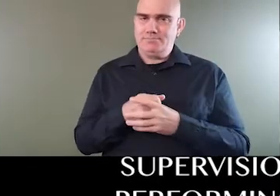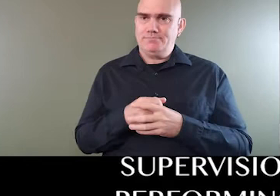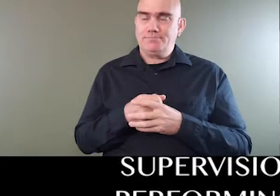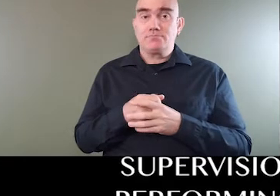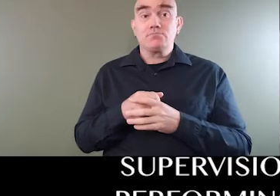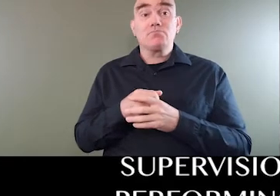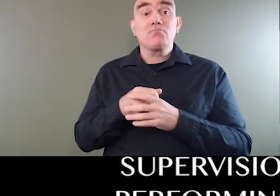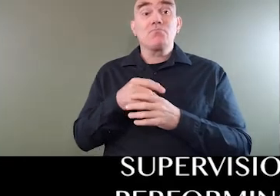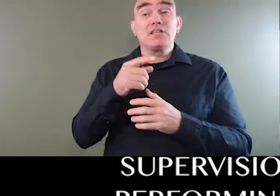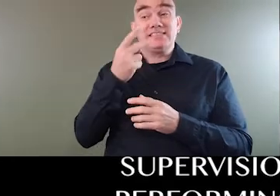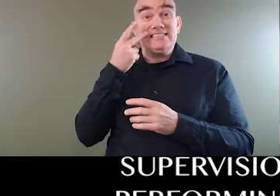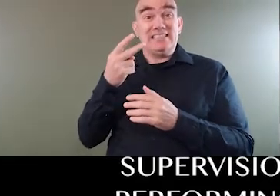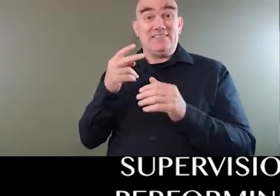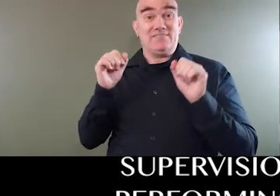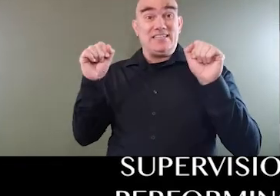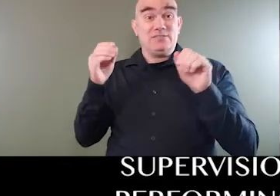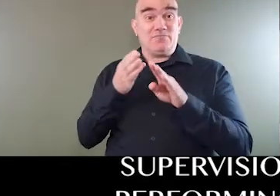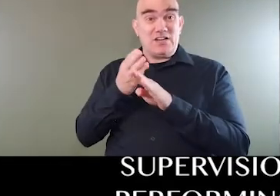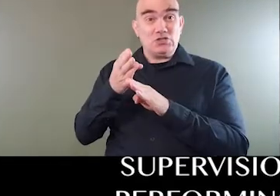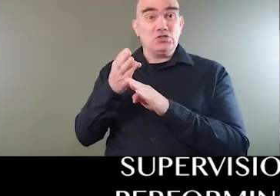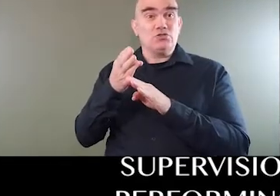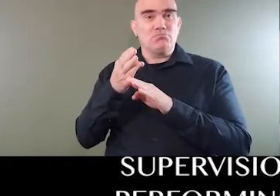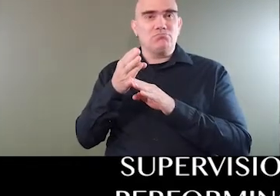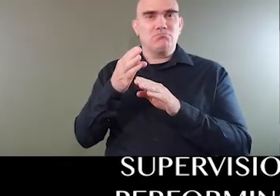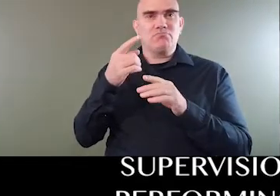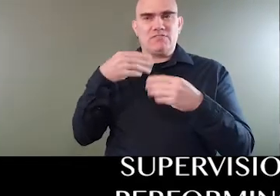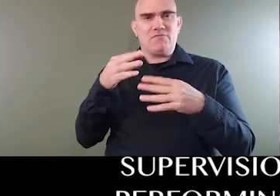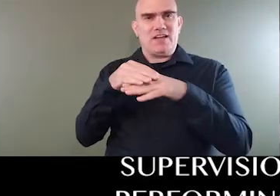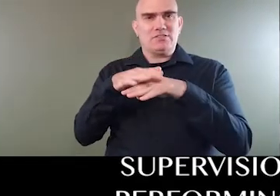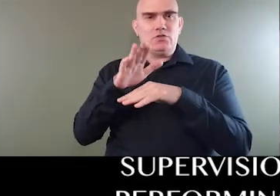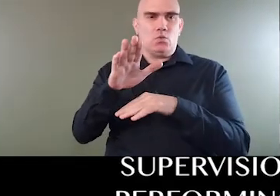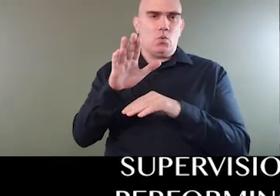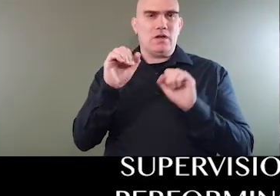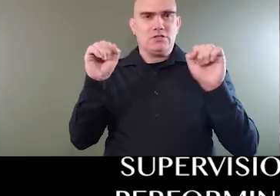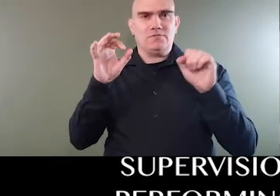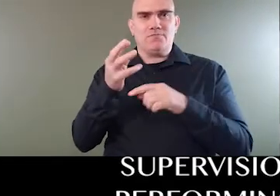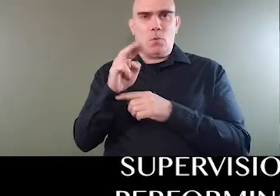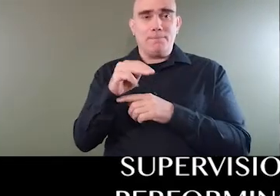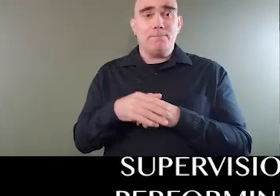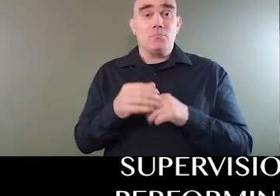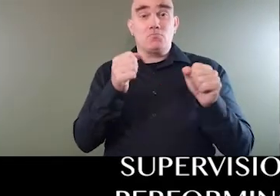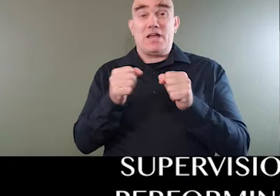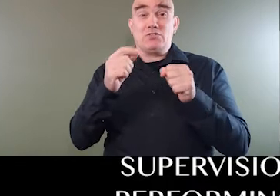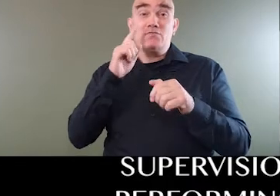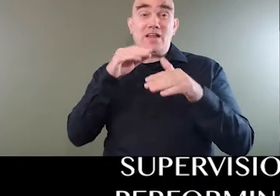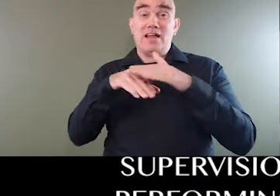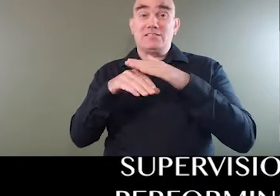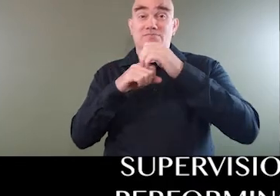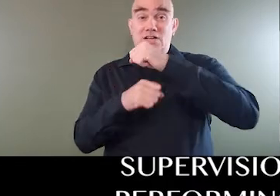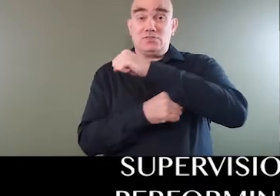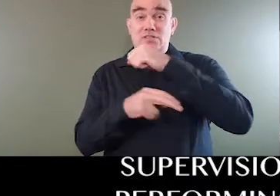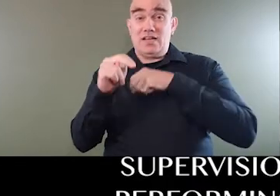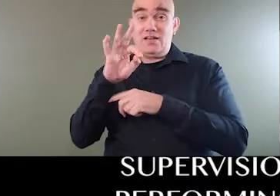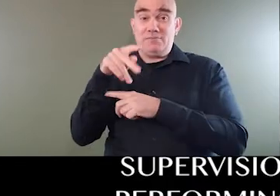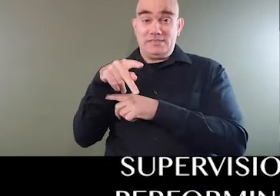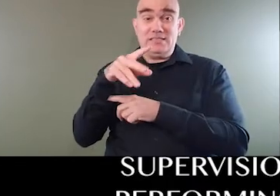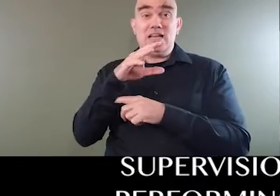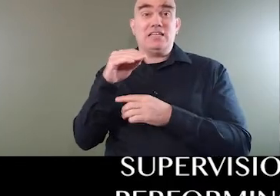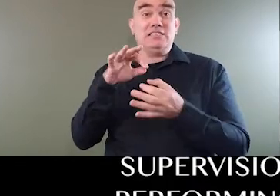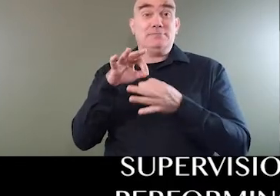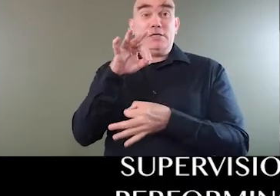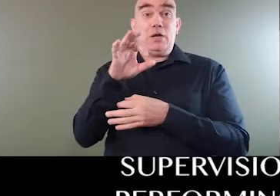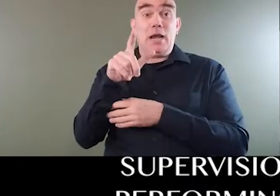fitness professional to give you advice on your exercise form. Strategy for Access Foundation, NFP, and Spirit Club will not